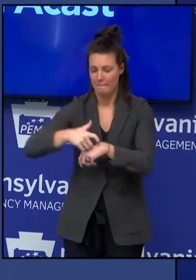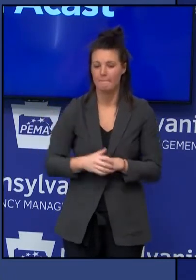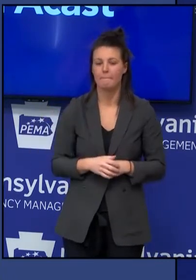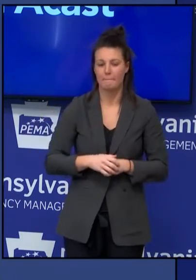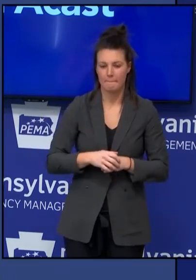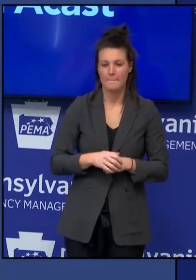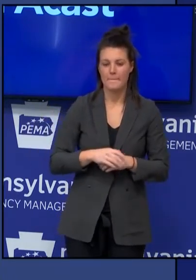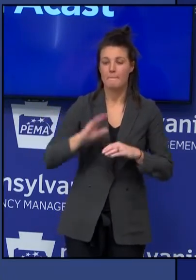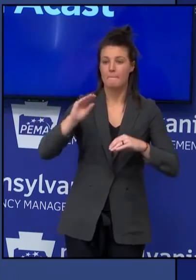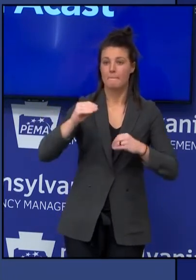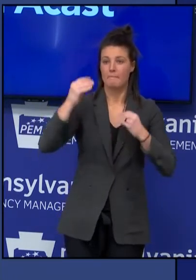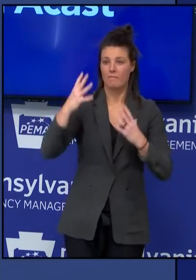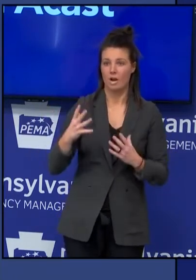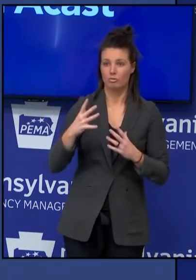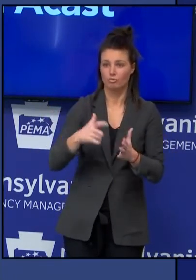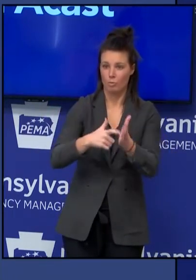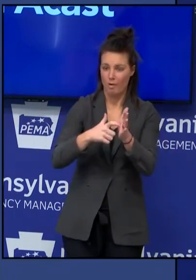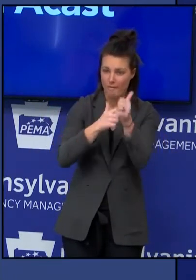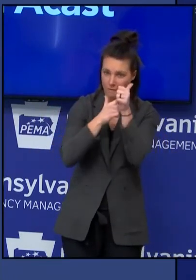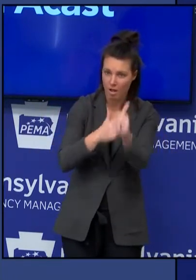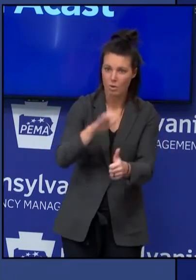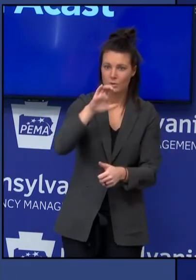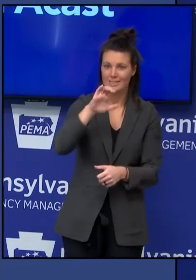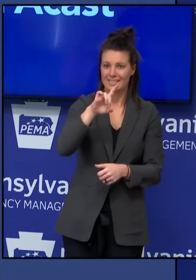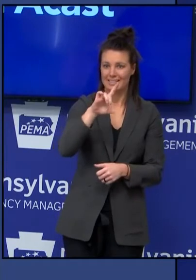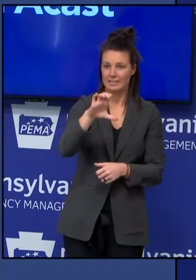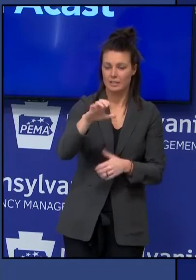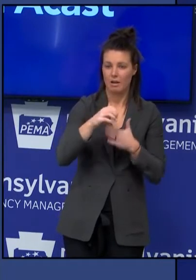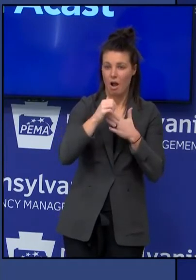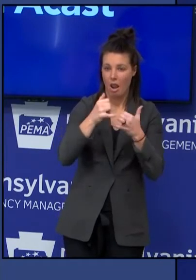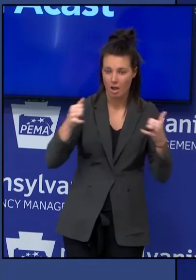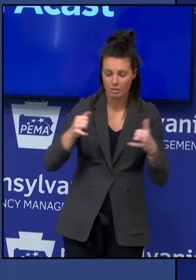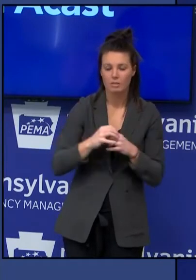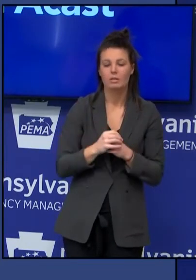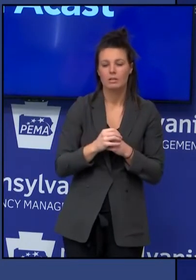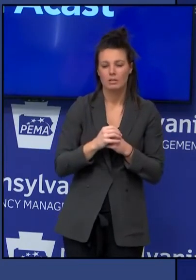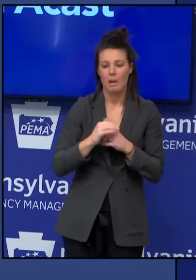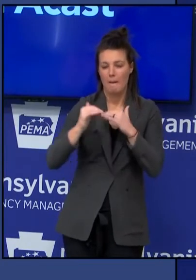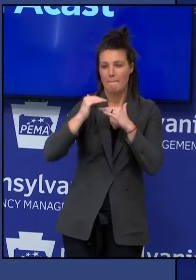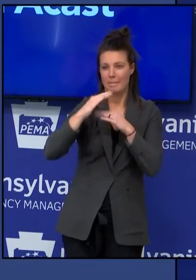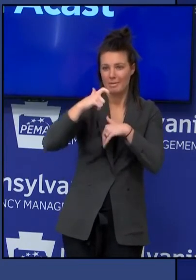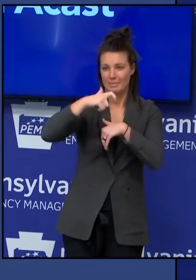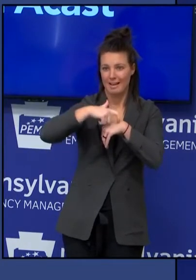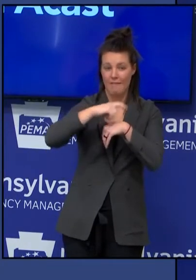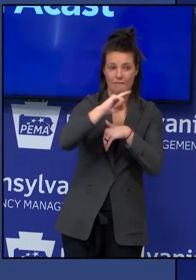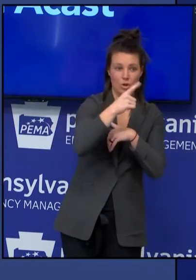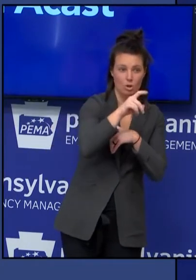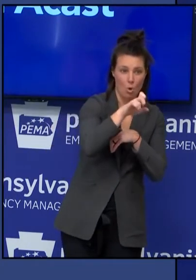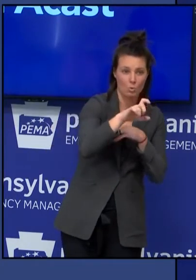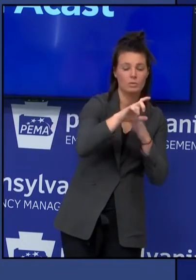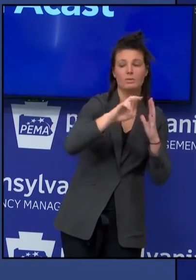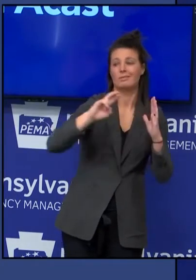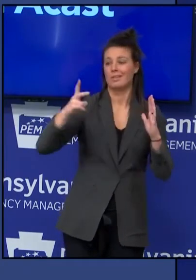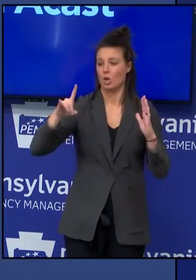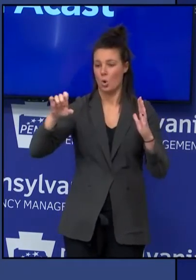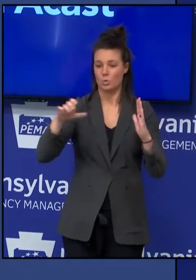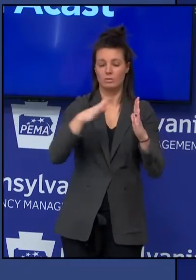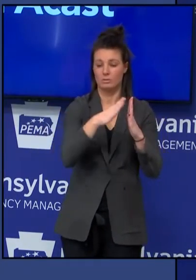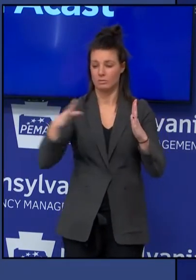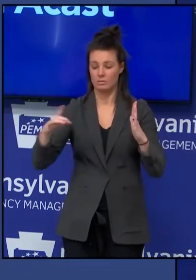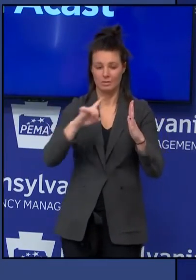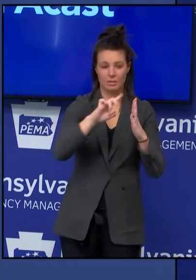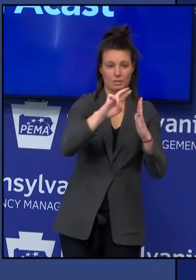All providers will be following CDC guidelines that set the minimum time between doses at 28